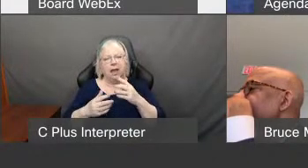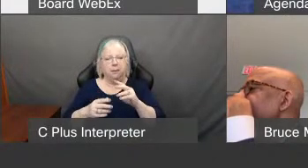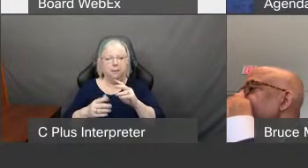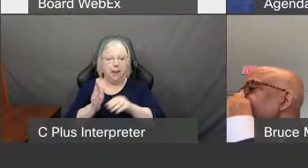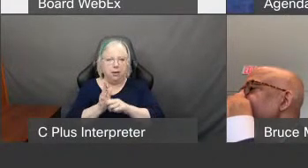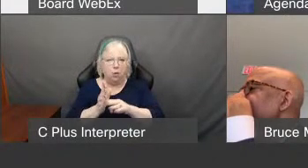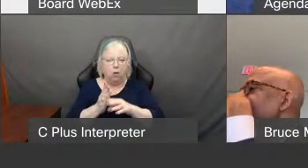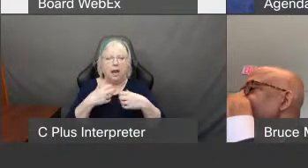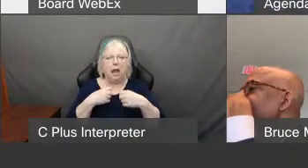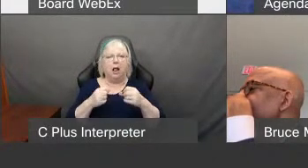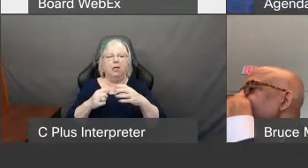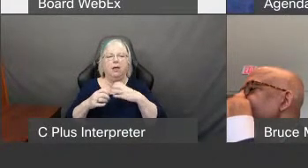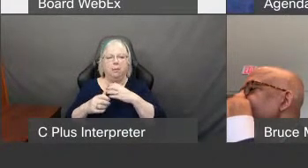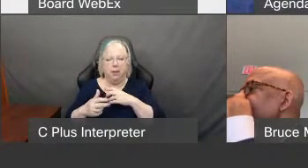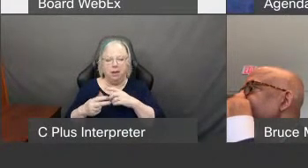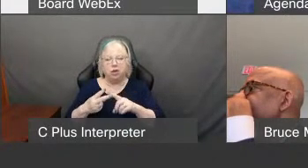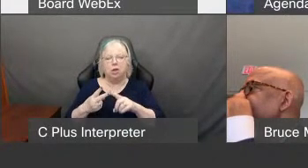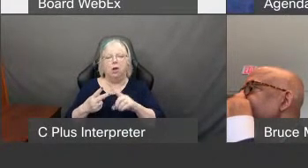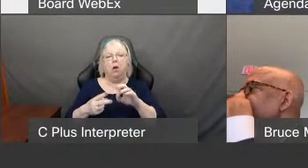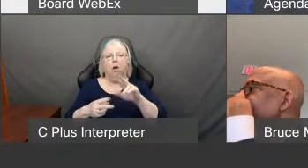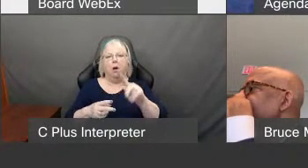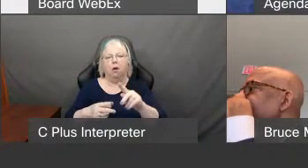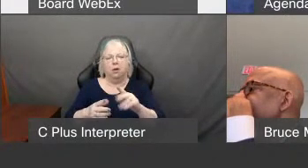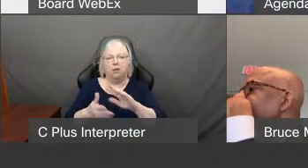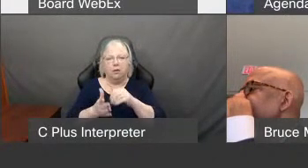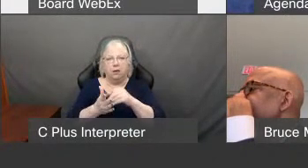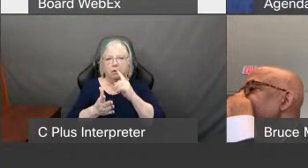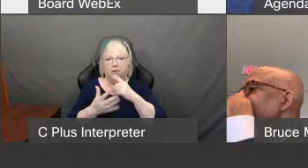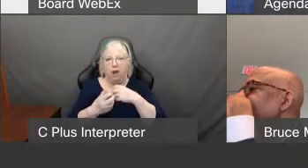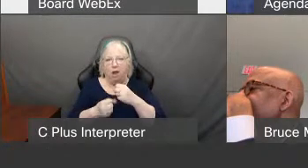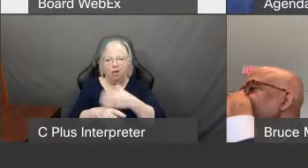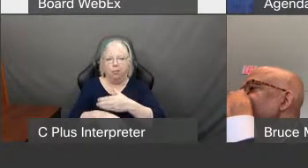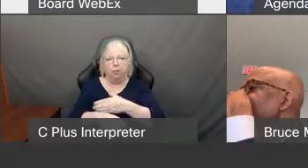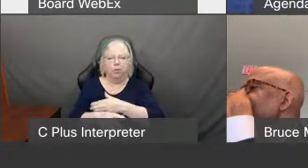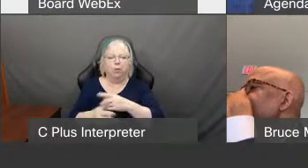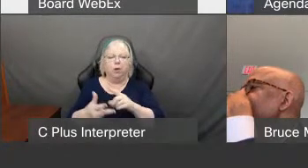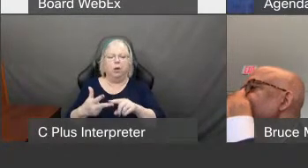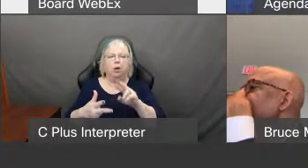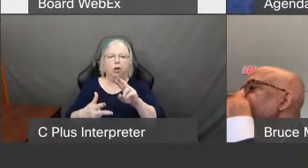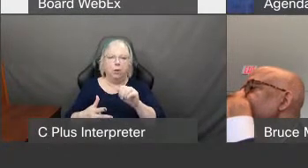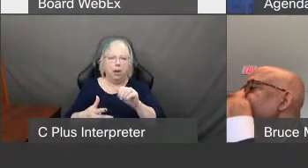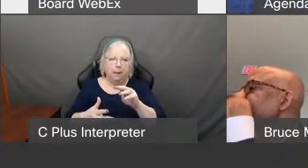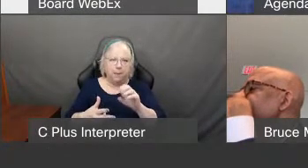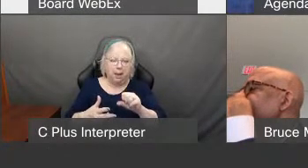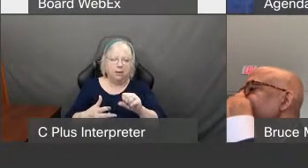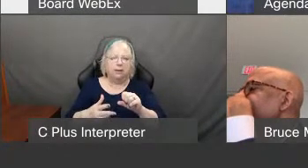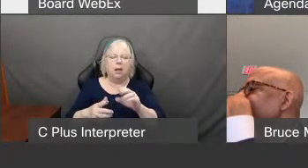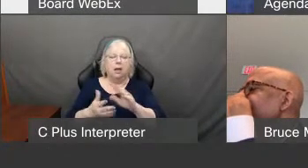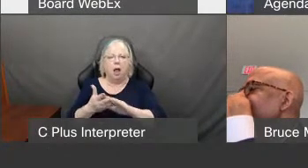We have organizations like Arkansas Center for Health Improvement, UMS College of Public Health.